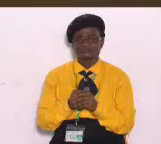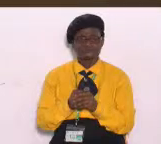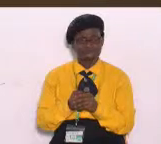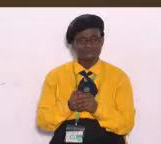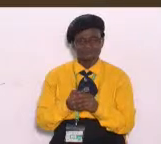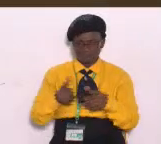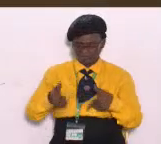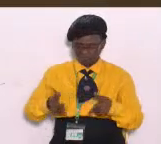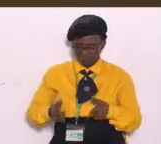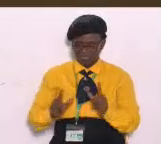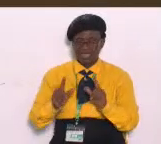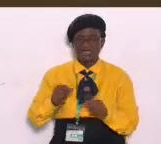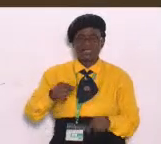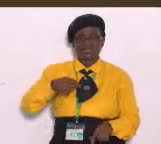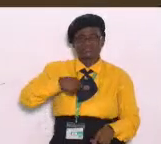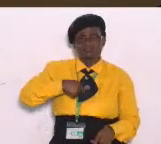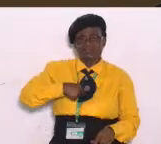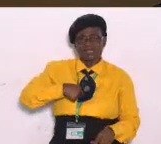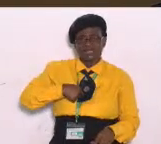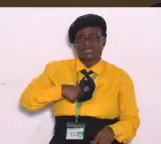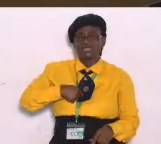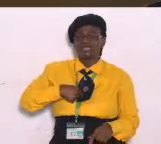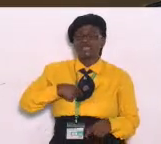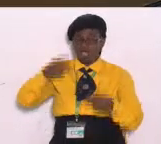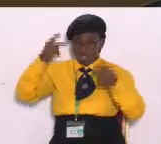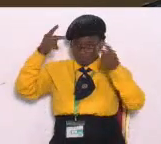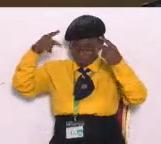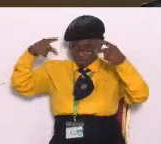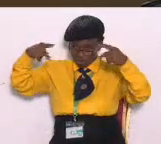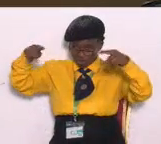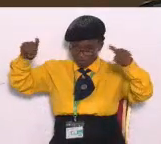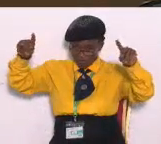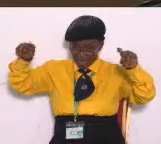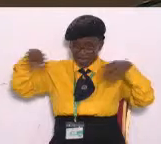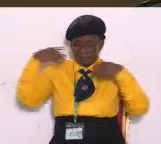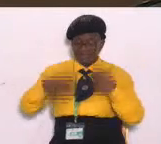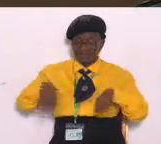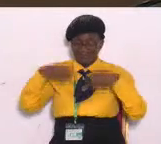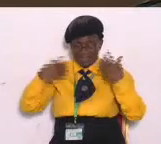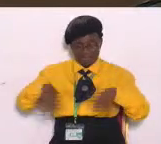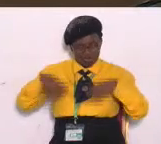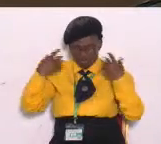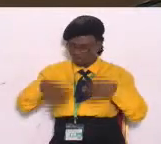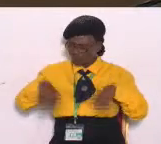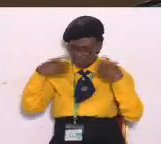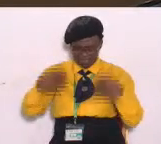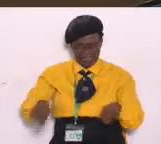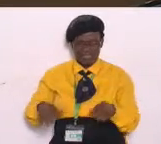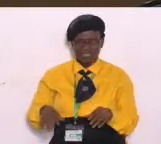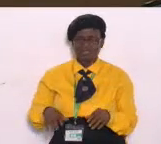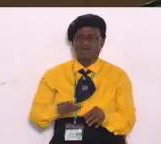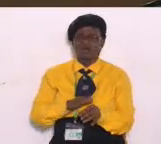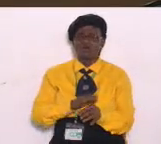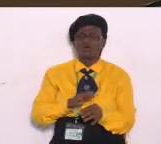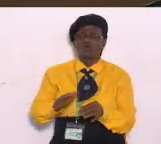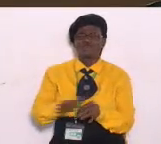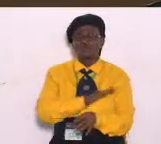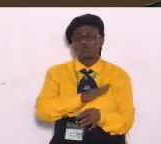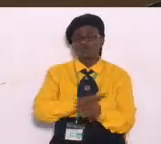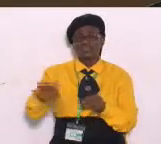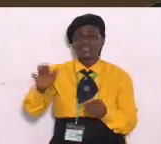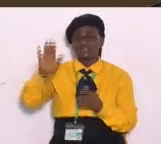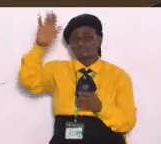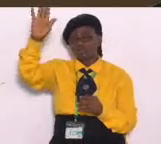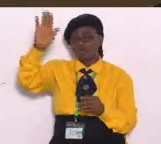Let me prosper tremendously. Fulfill your pleasure in my